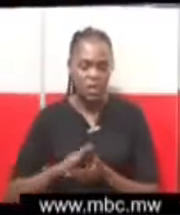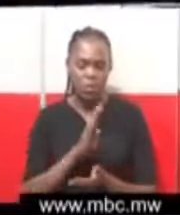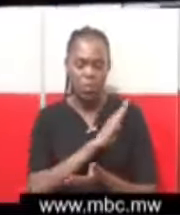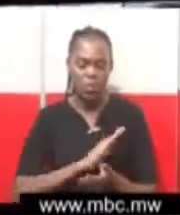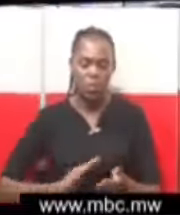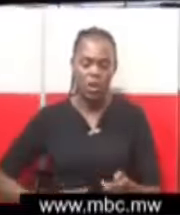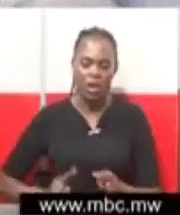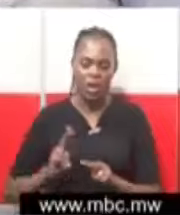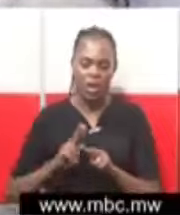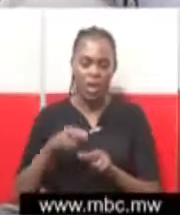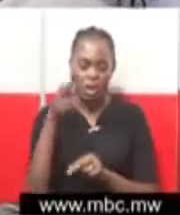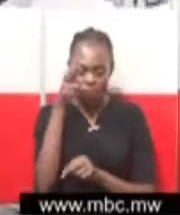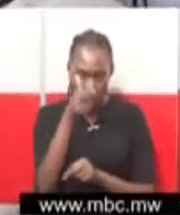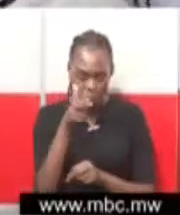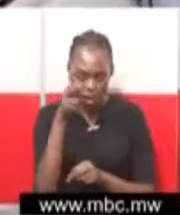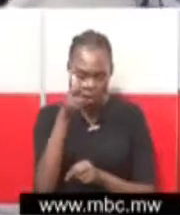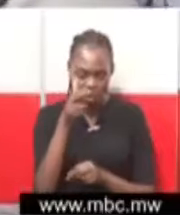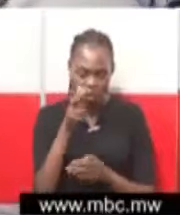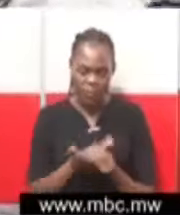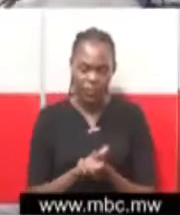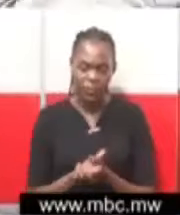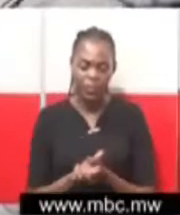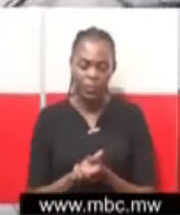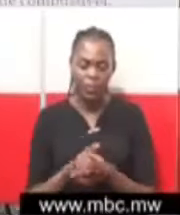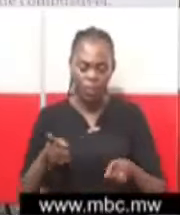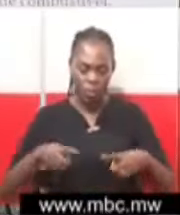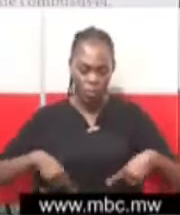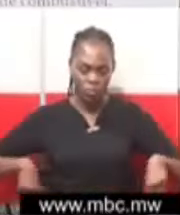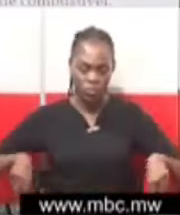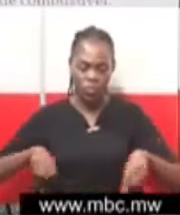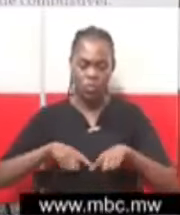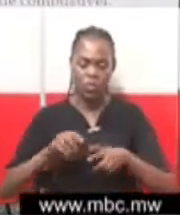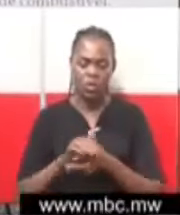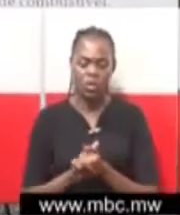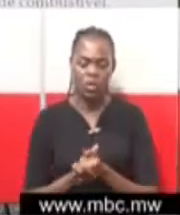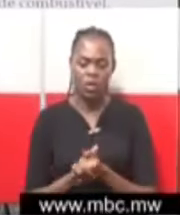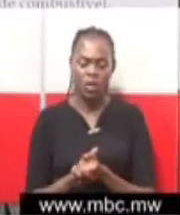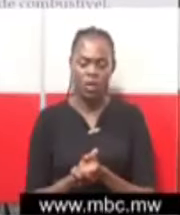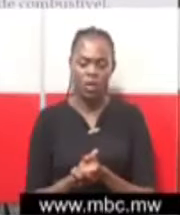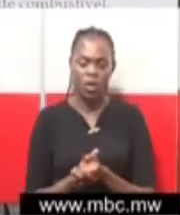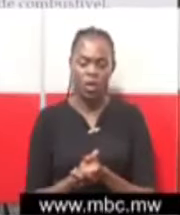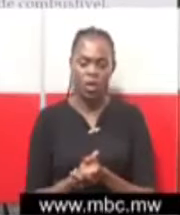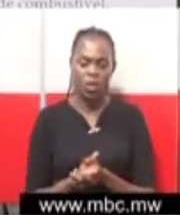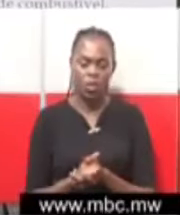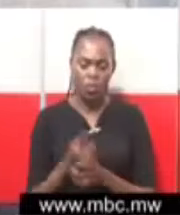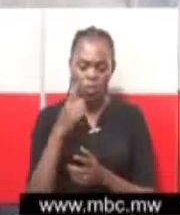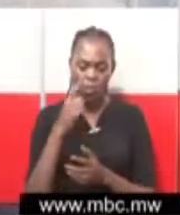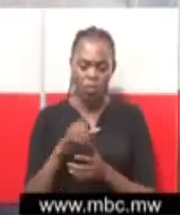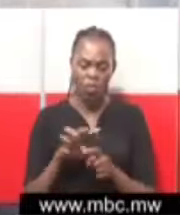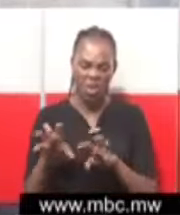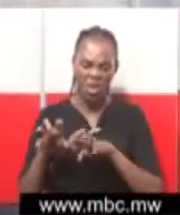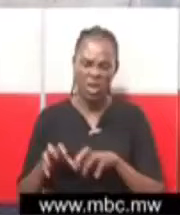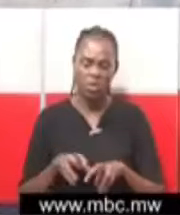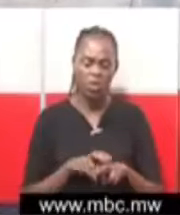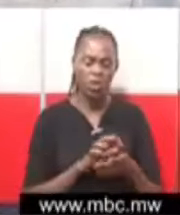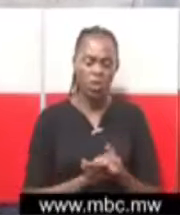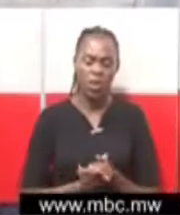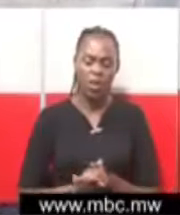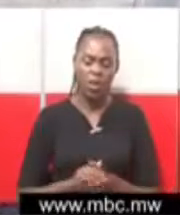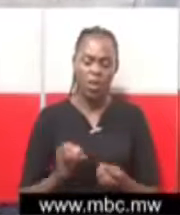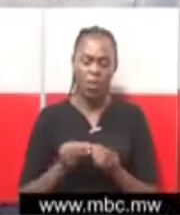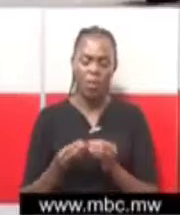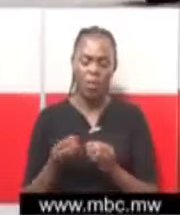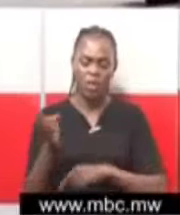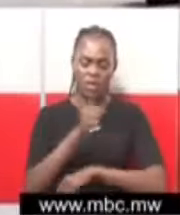security cameras in and around its premises, clearance is made on the same day, and it has a lot of